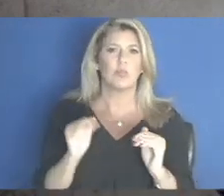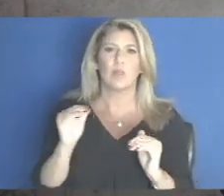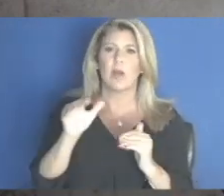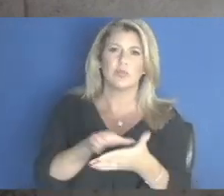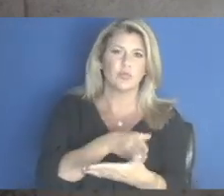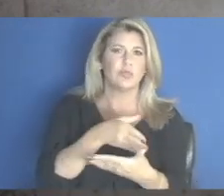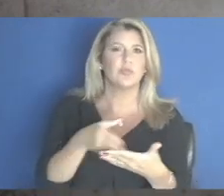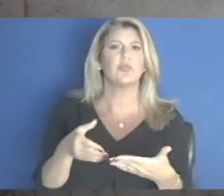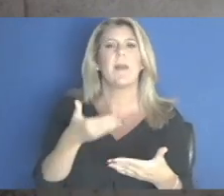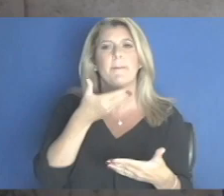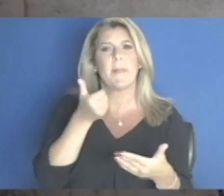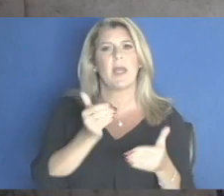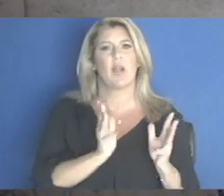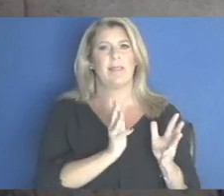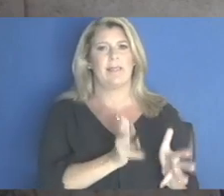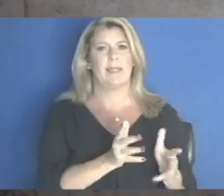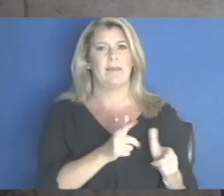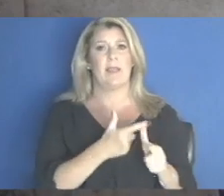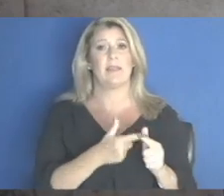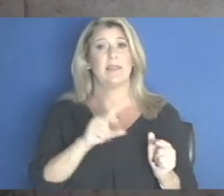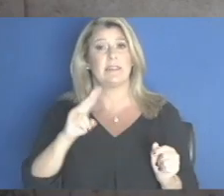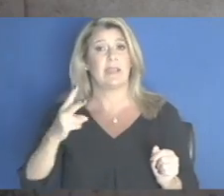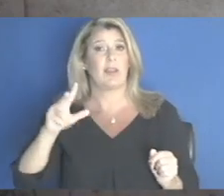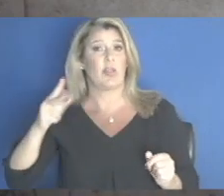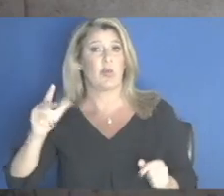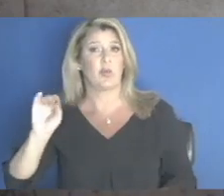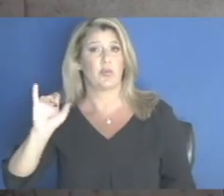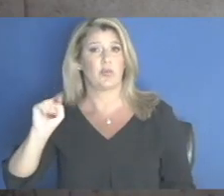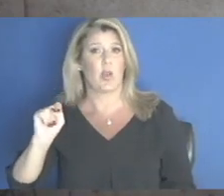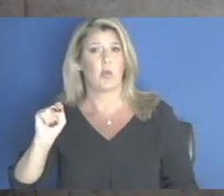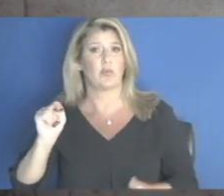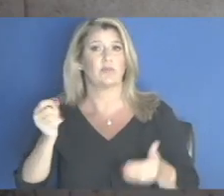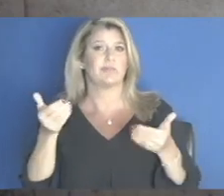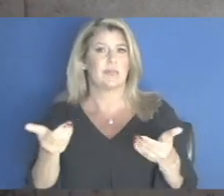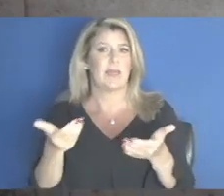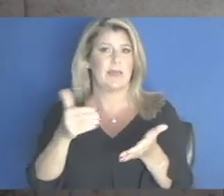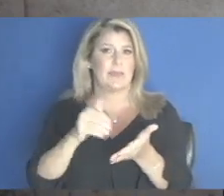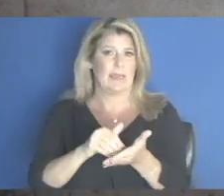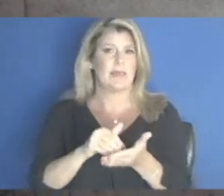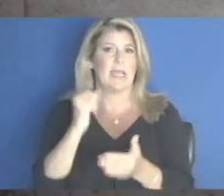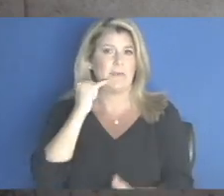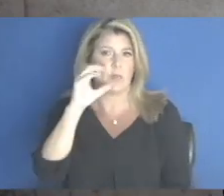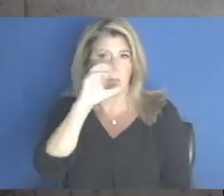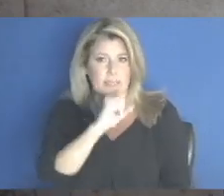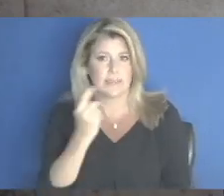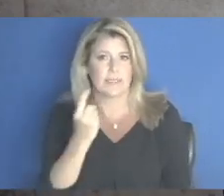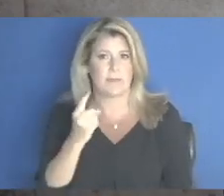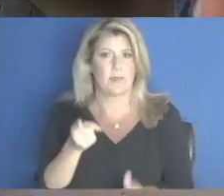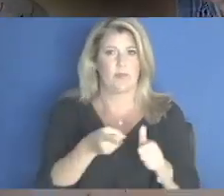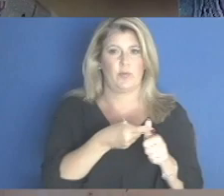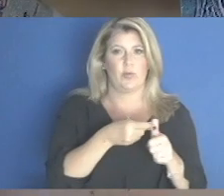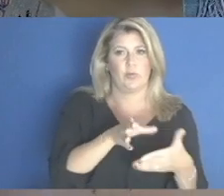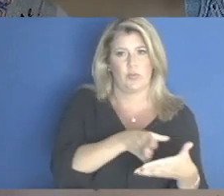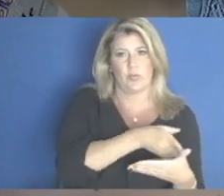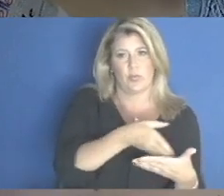It's better to come back on the second coat or third coat if you have missed something in the previous coat.